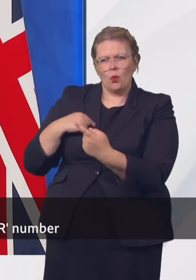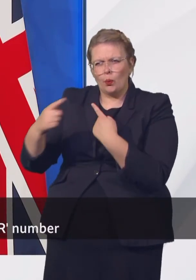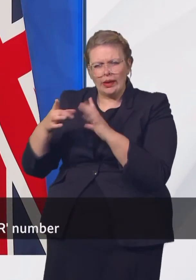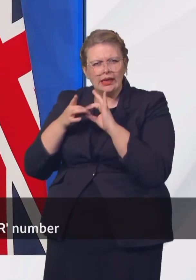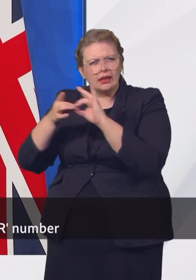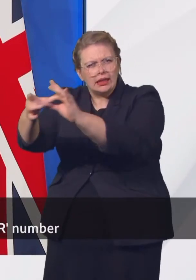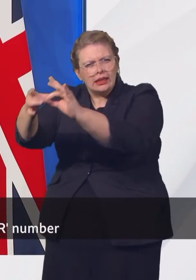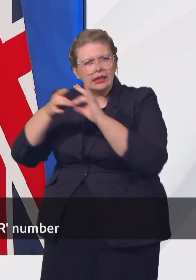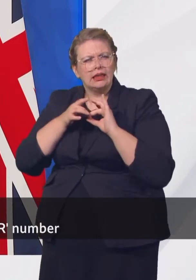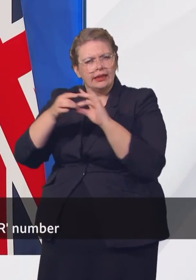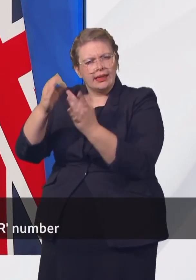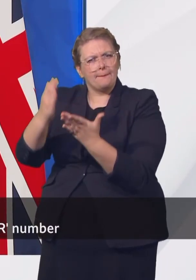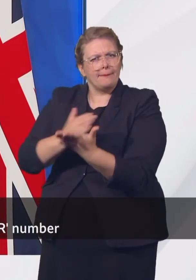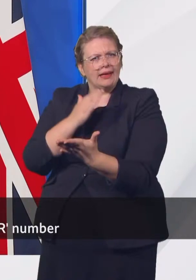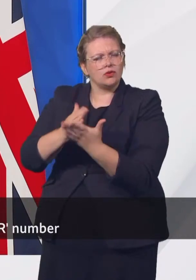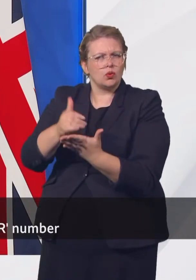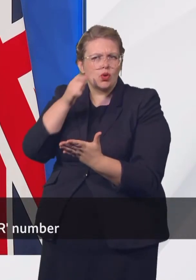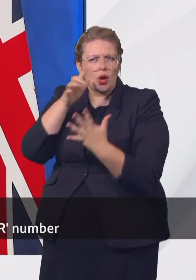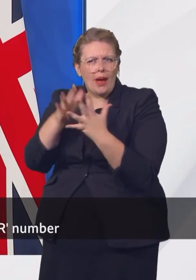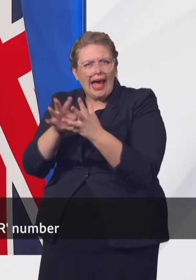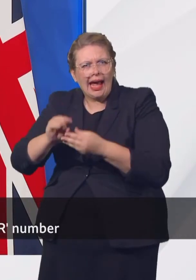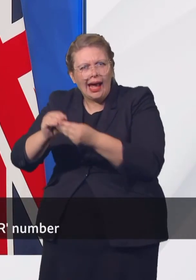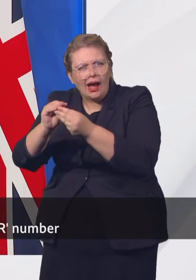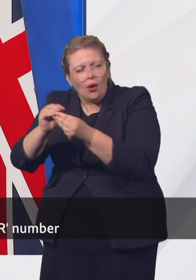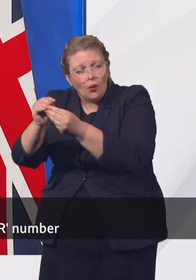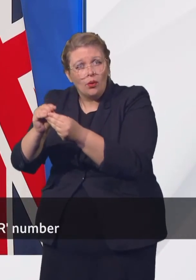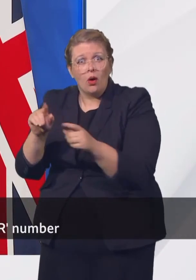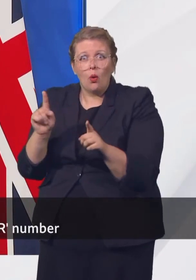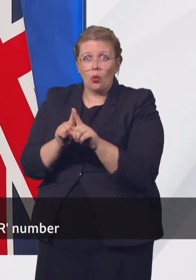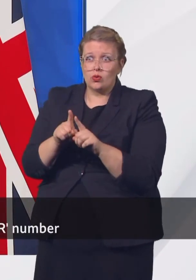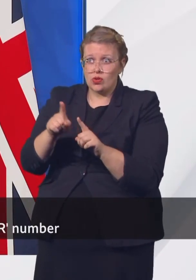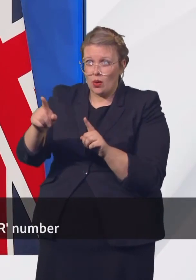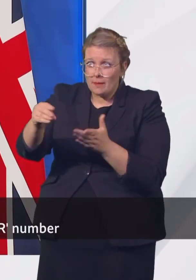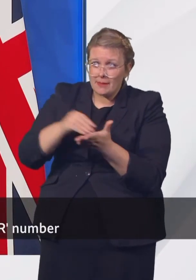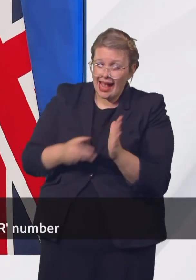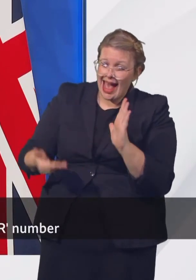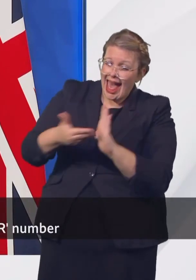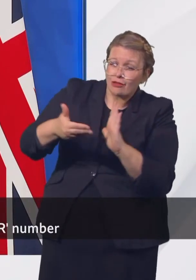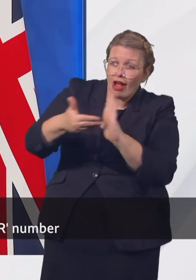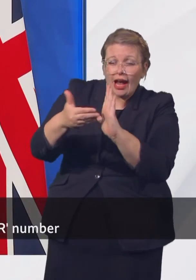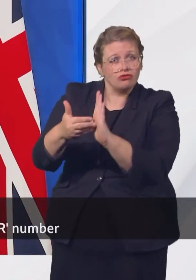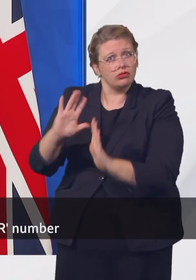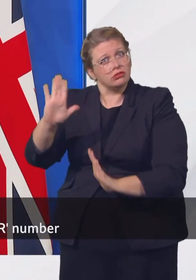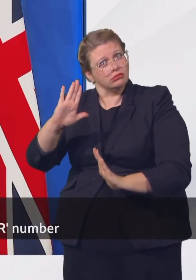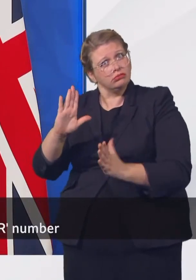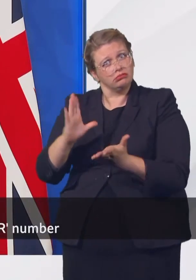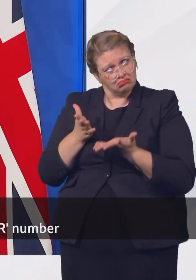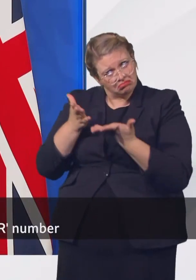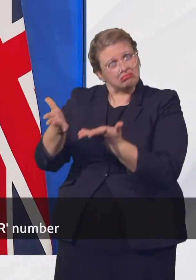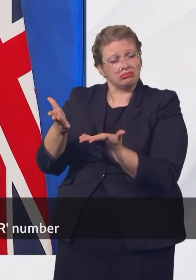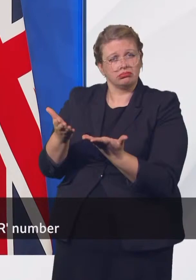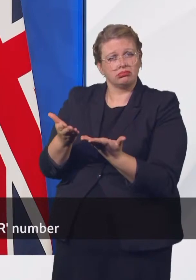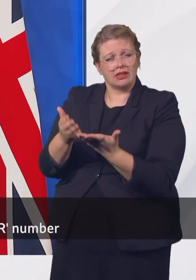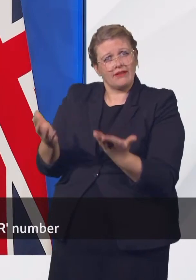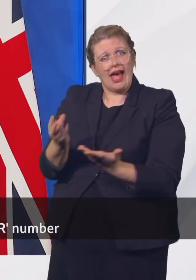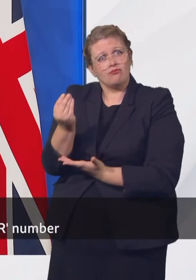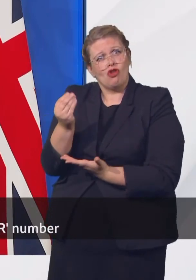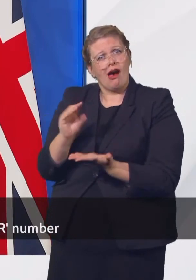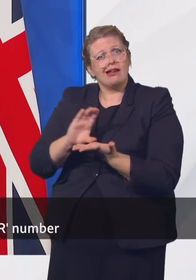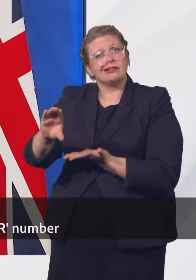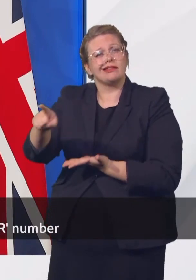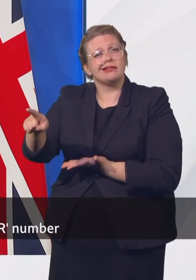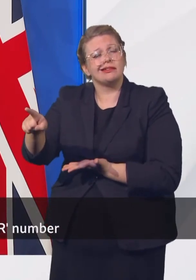they have access to that vaccine at cost. And you'll see that around the rest of the world, there's this big debate about whether the